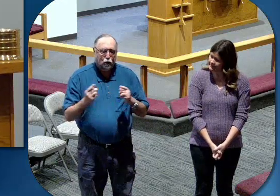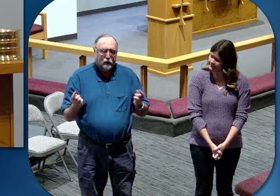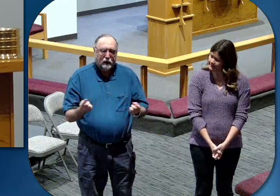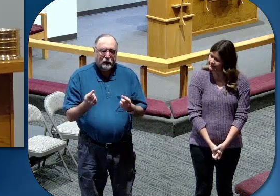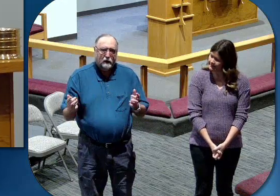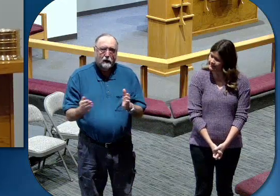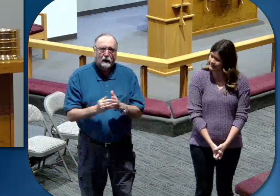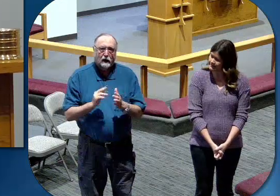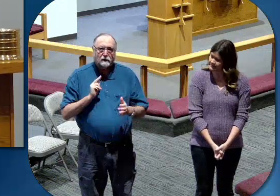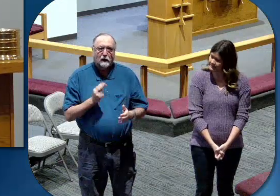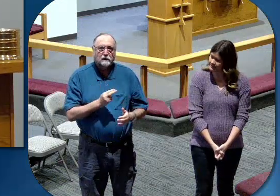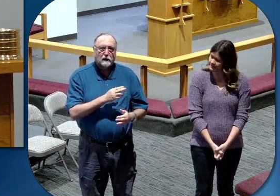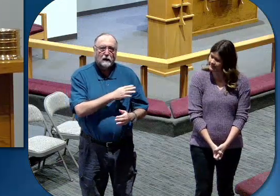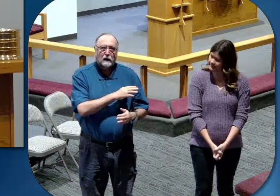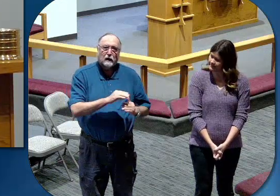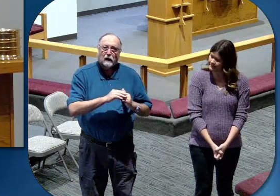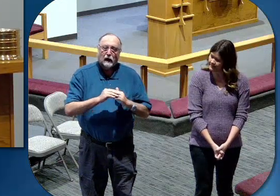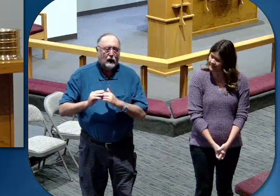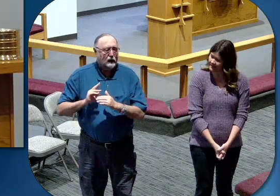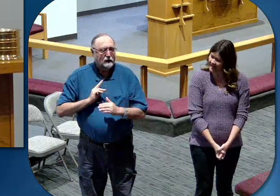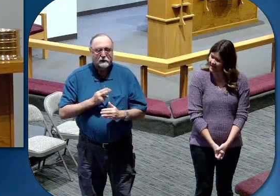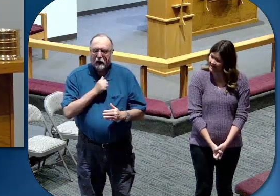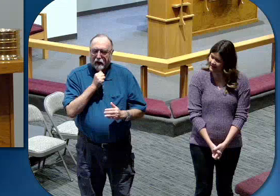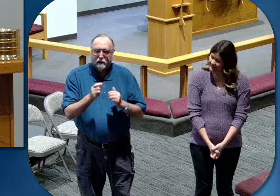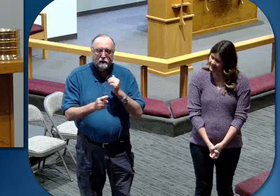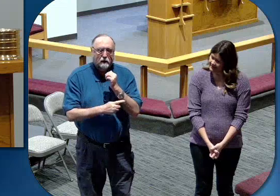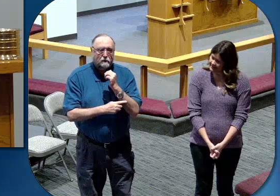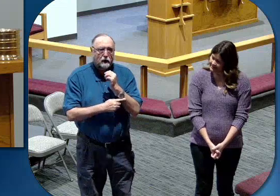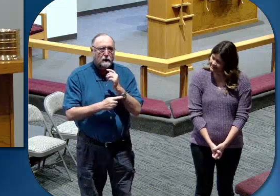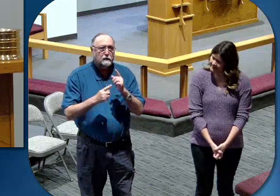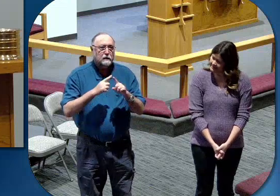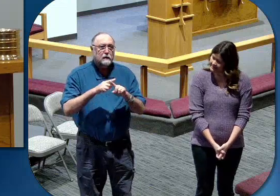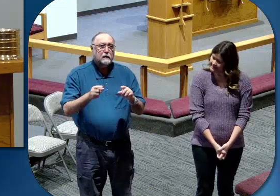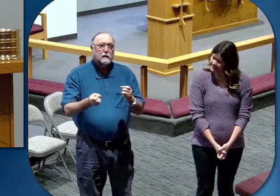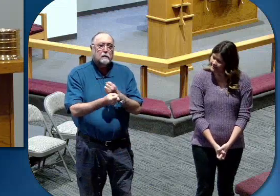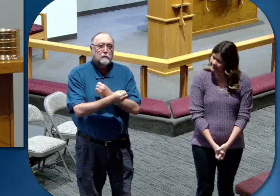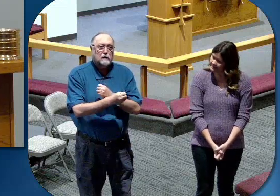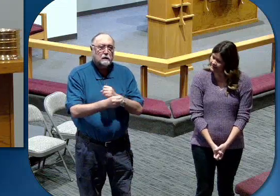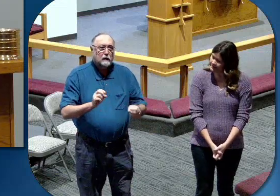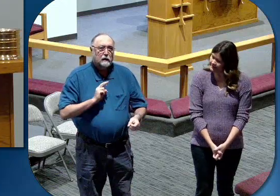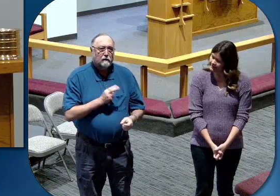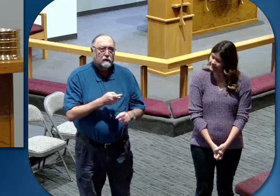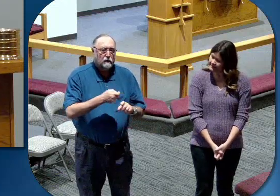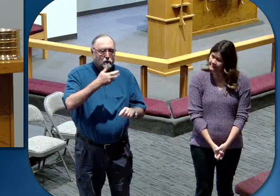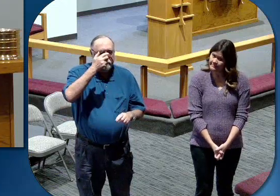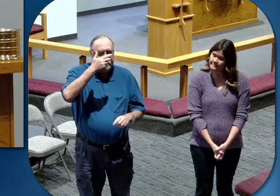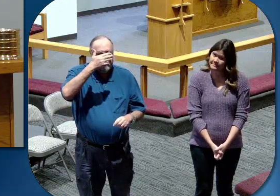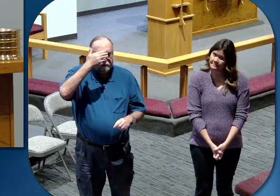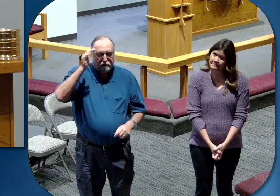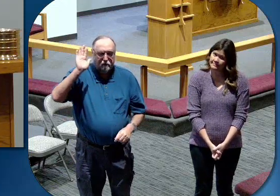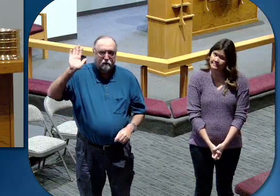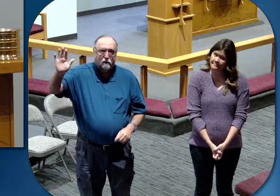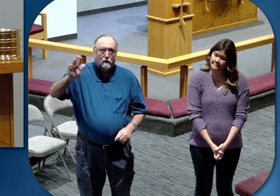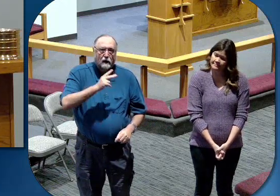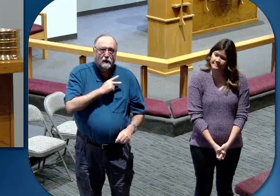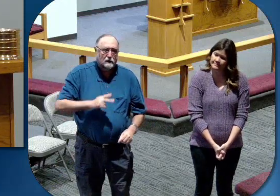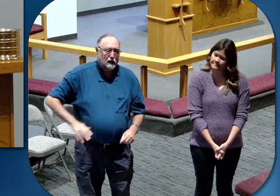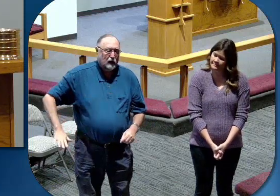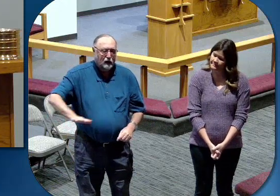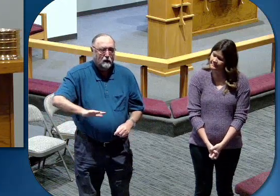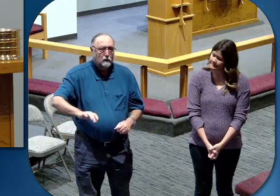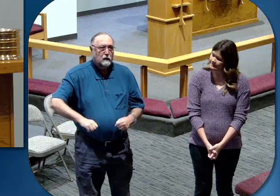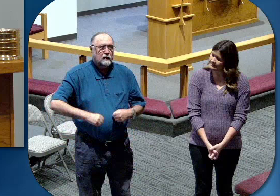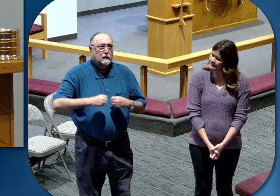who trespass against us. And lead us not into temptation, but deliver us from evil. For thine